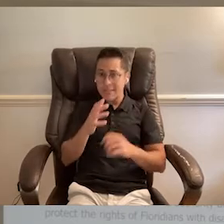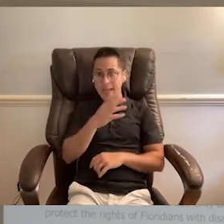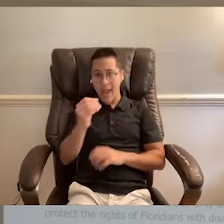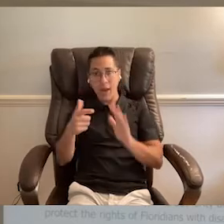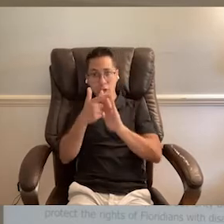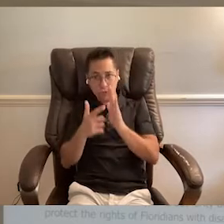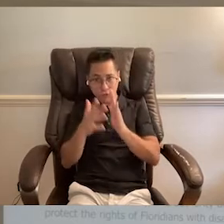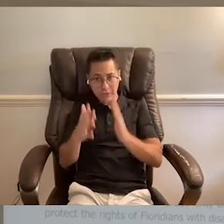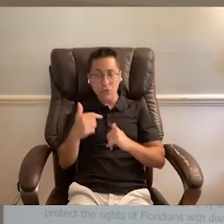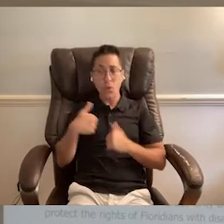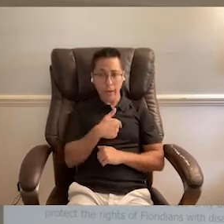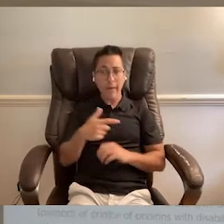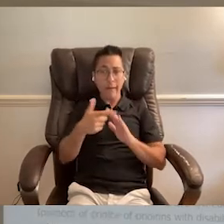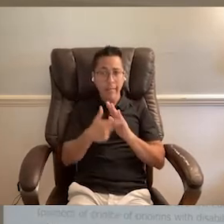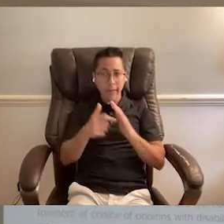legal-based organization.